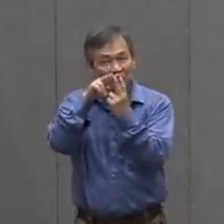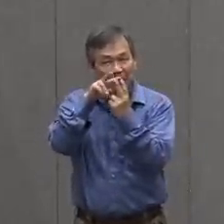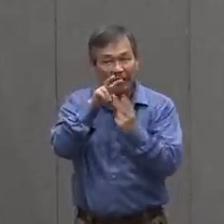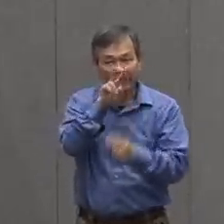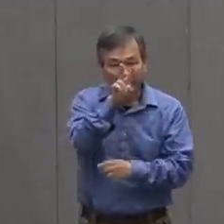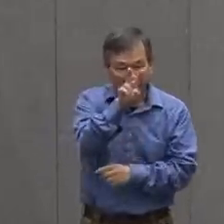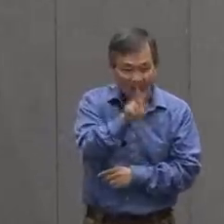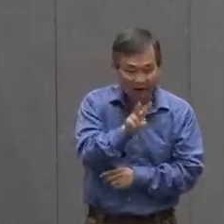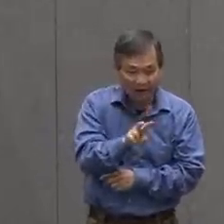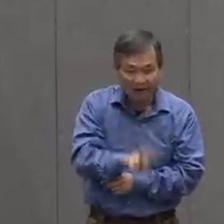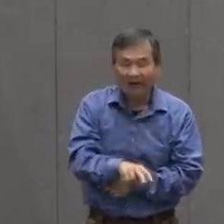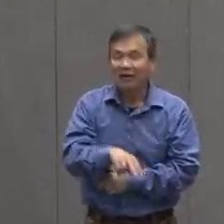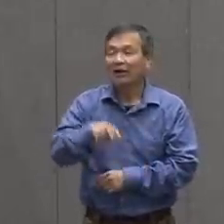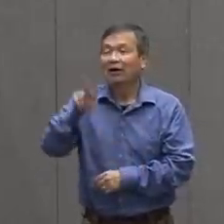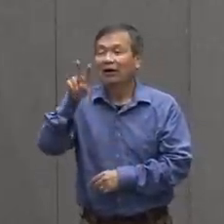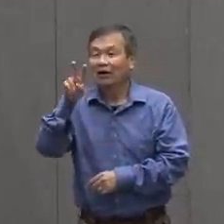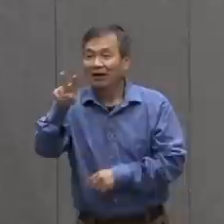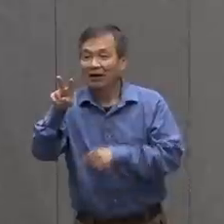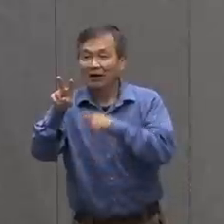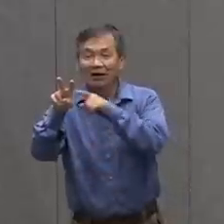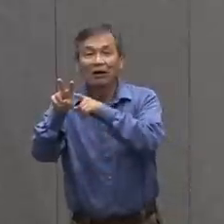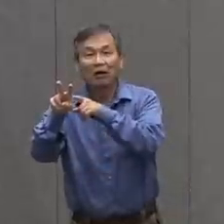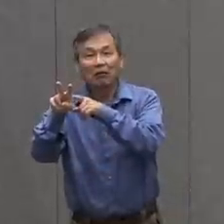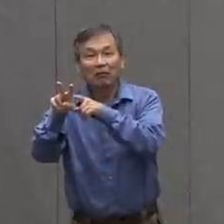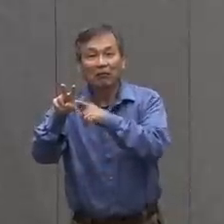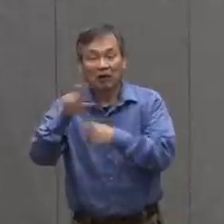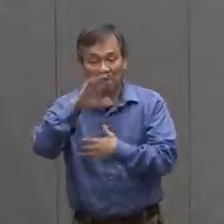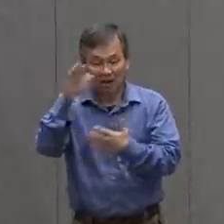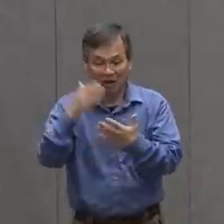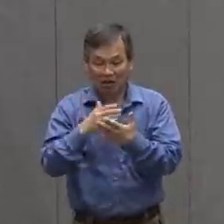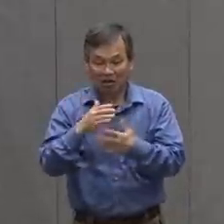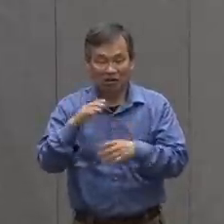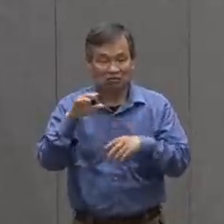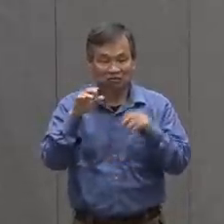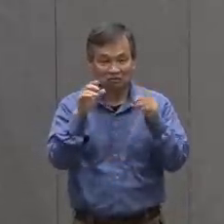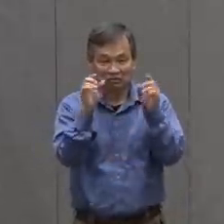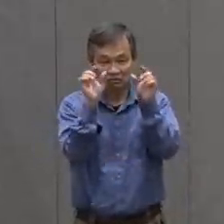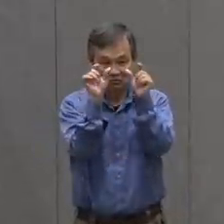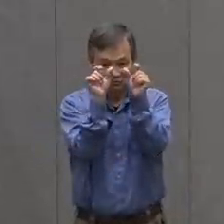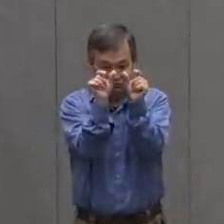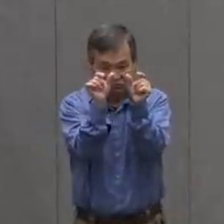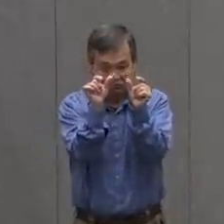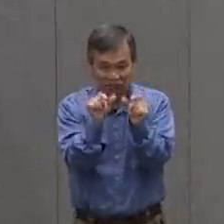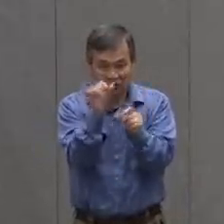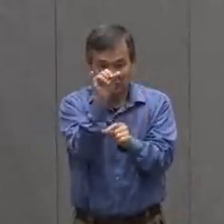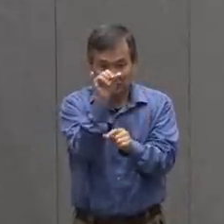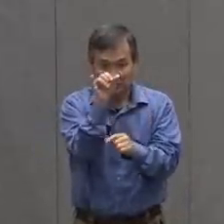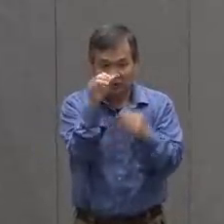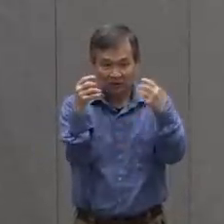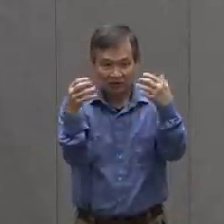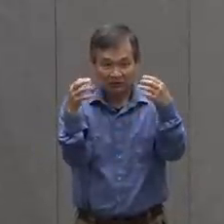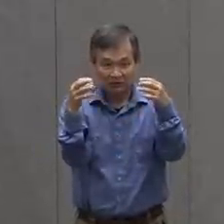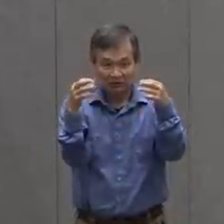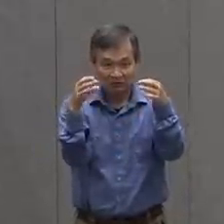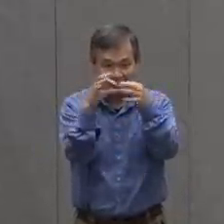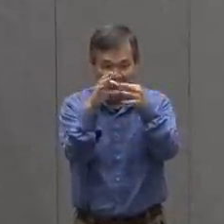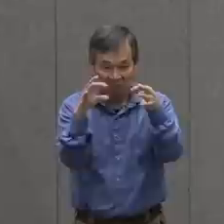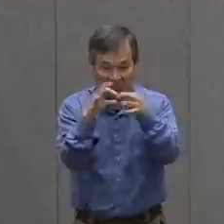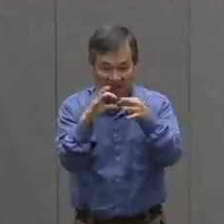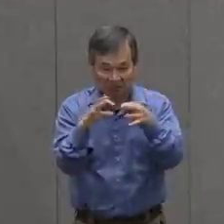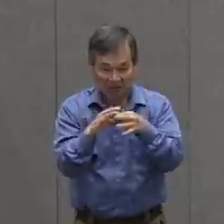partner. Think of it like a partner. So notice all of the stickers here had a partner. There wasn't one that was left by